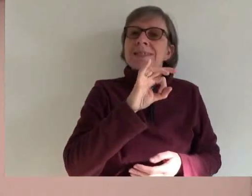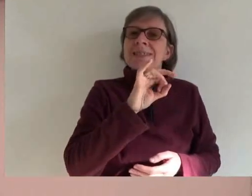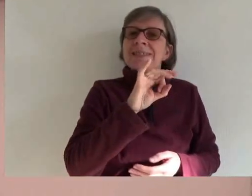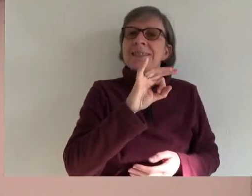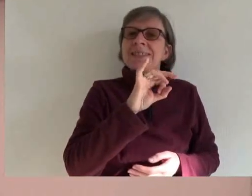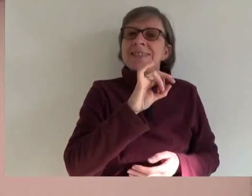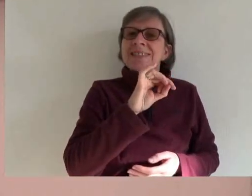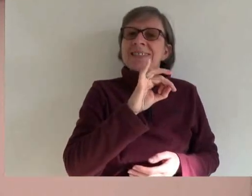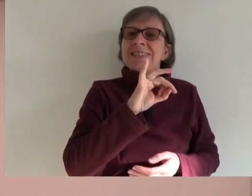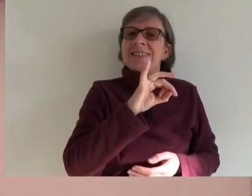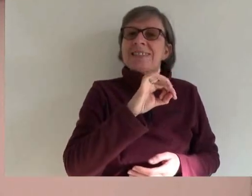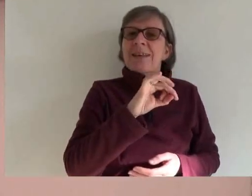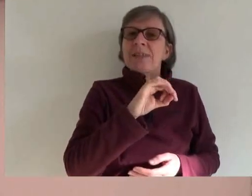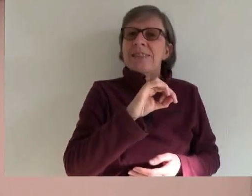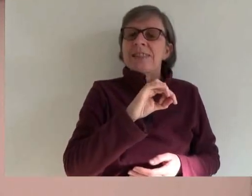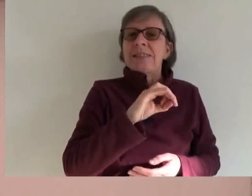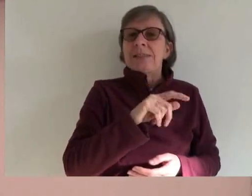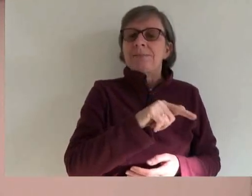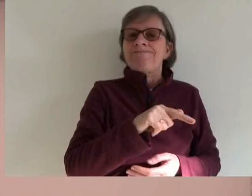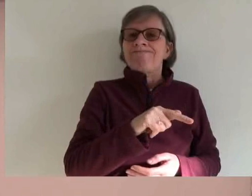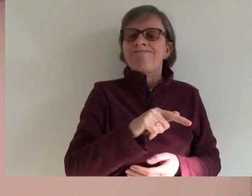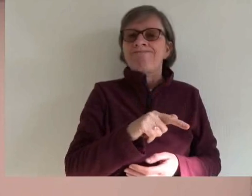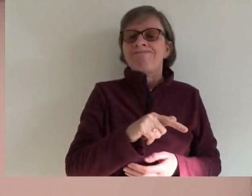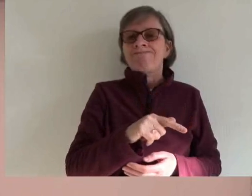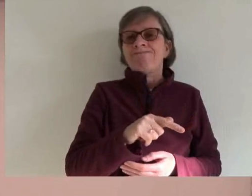about an unchanging command